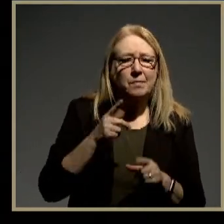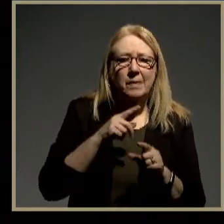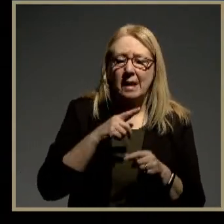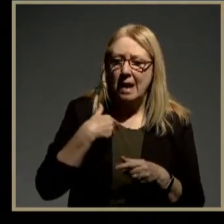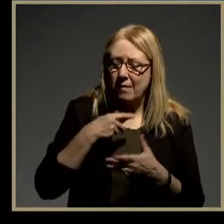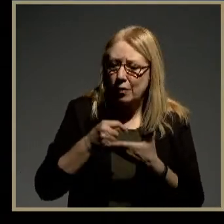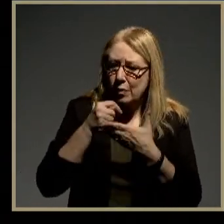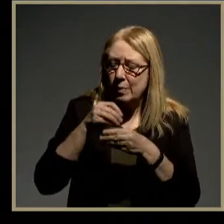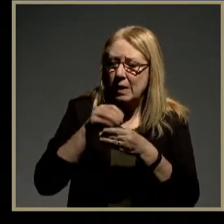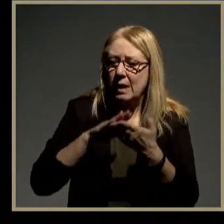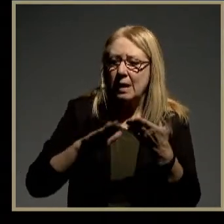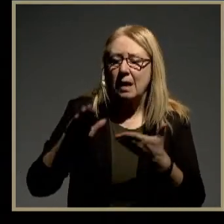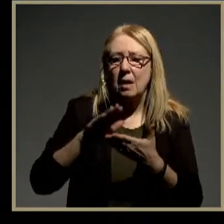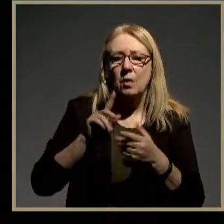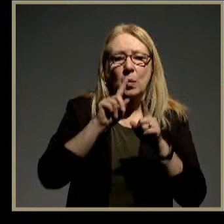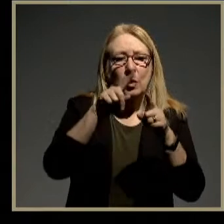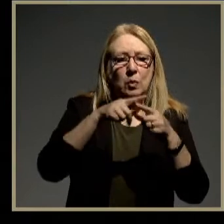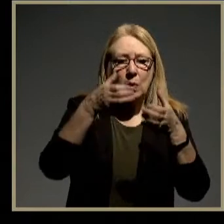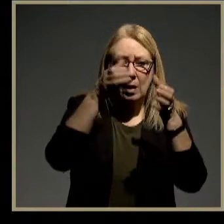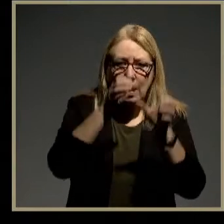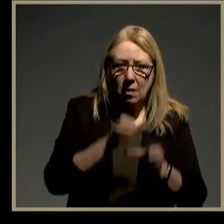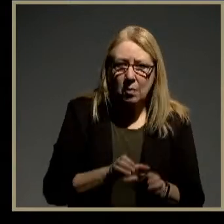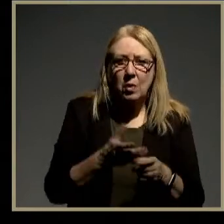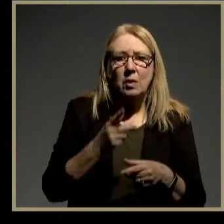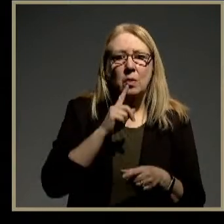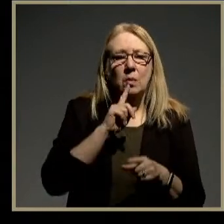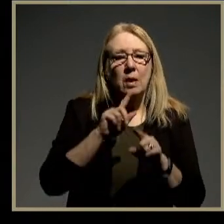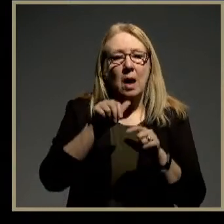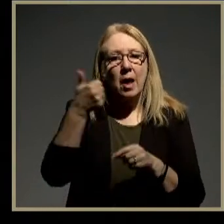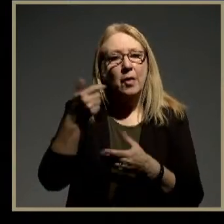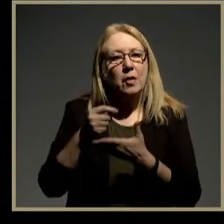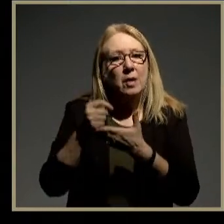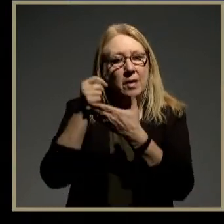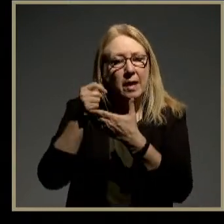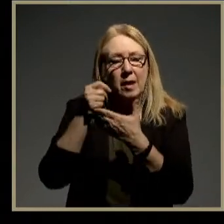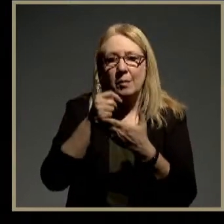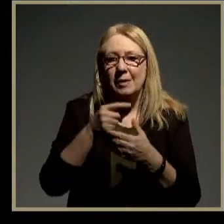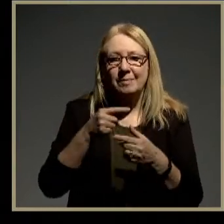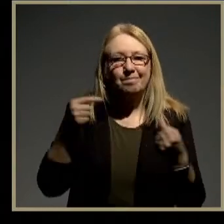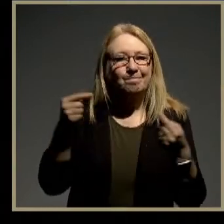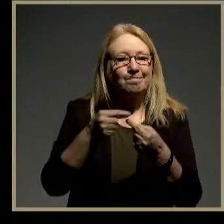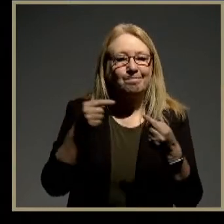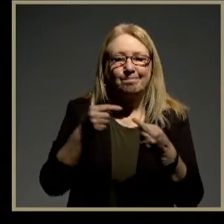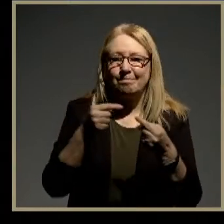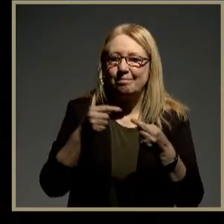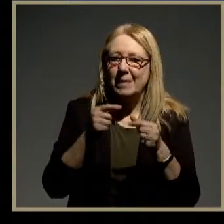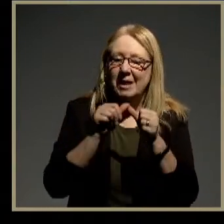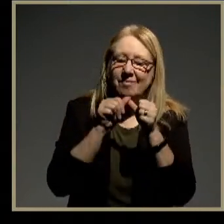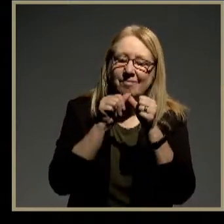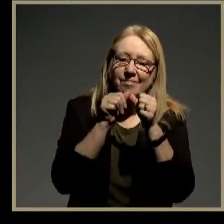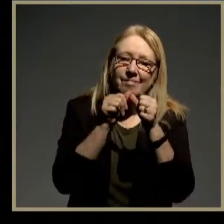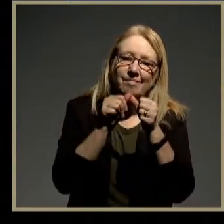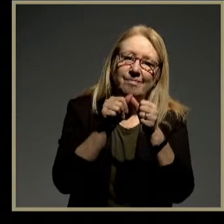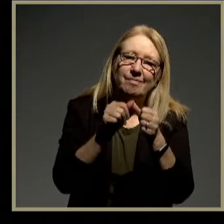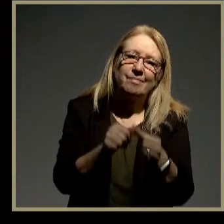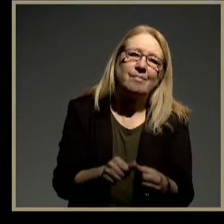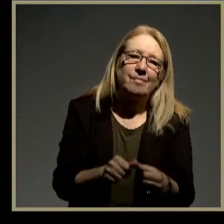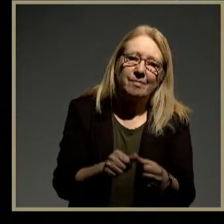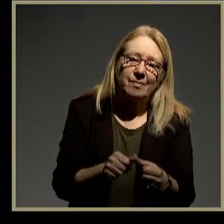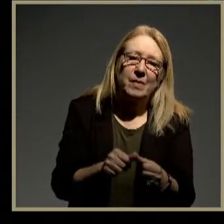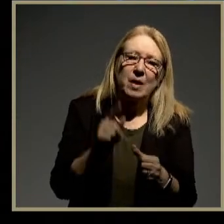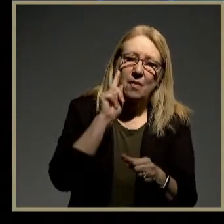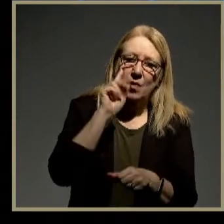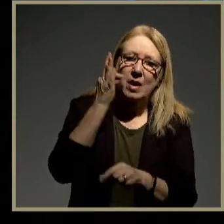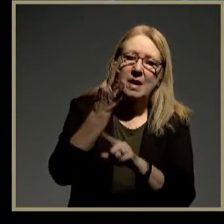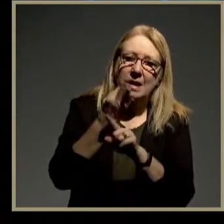college, chiropractic treatment, other outside therapies, and her pain was unrelenting over the course of the last 9